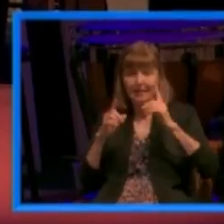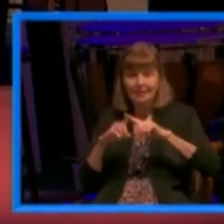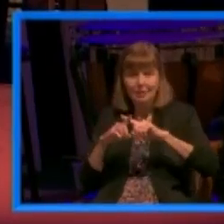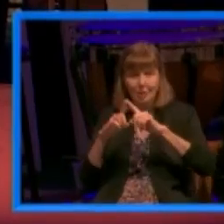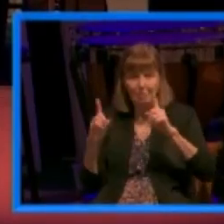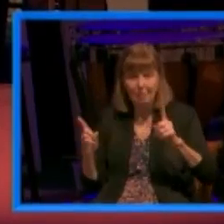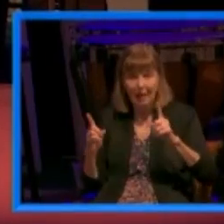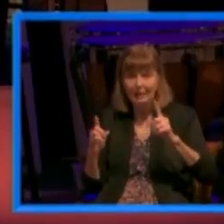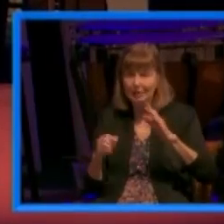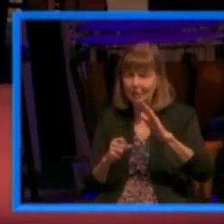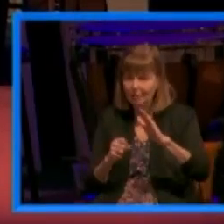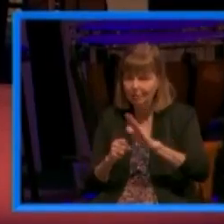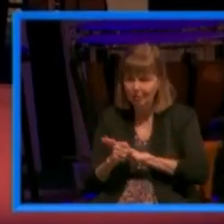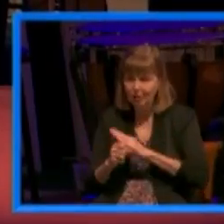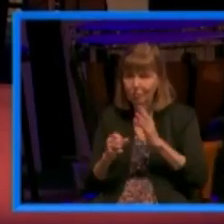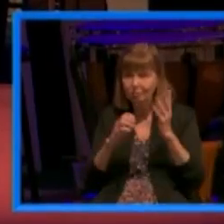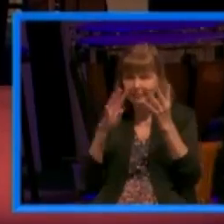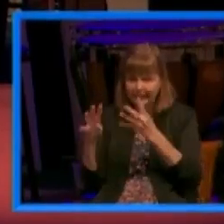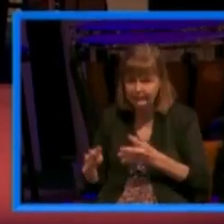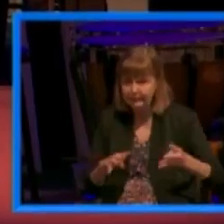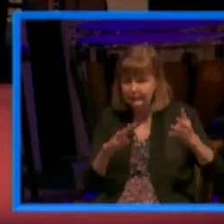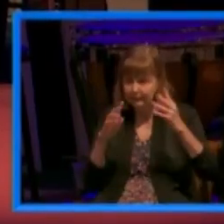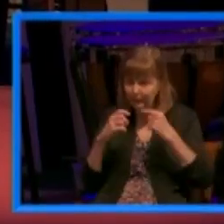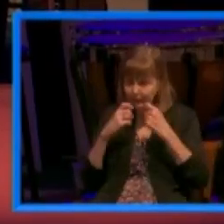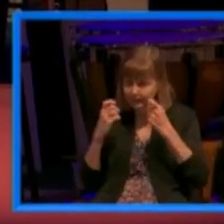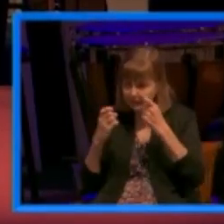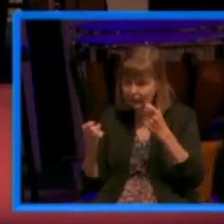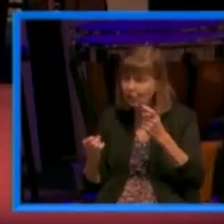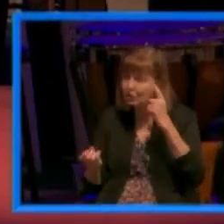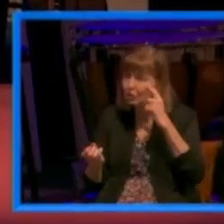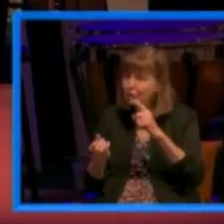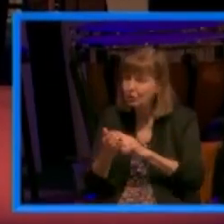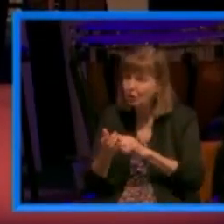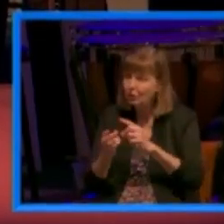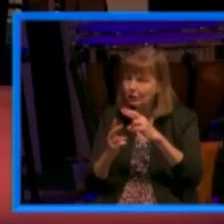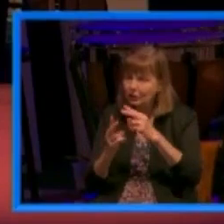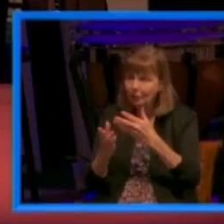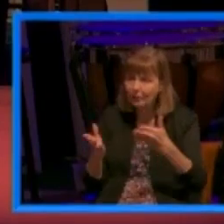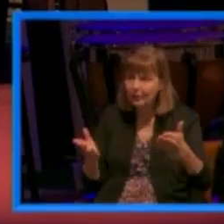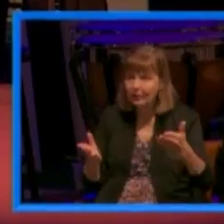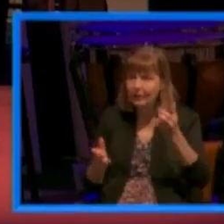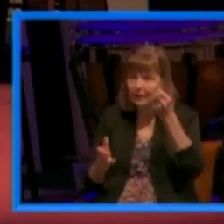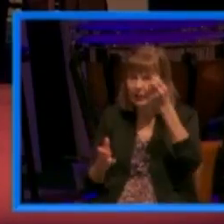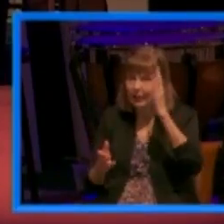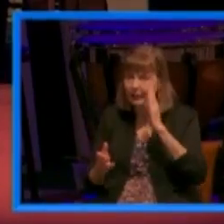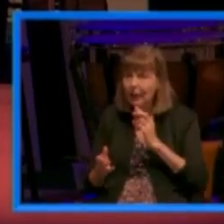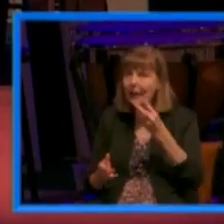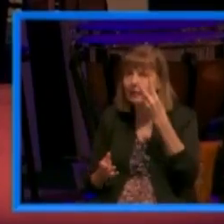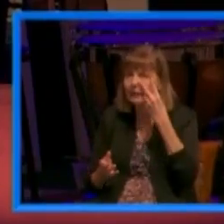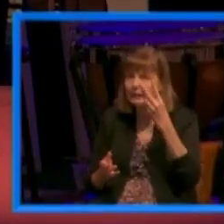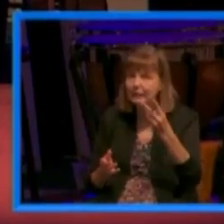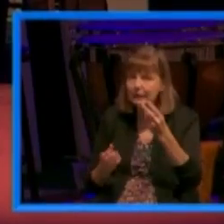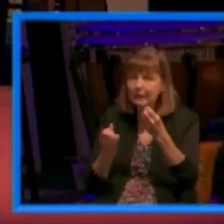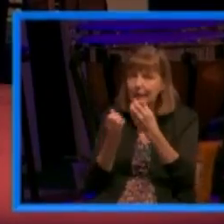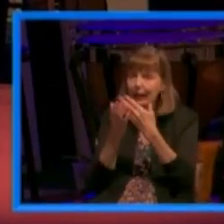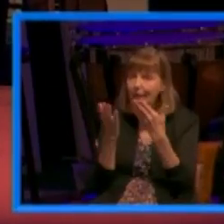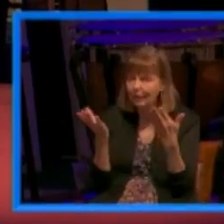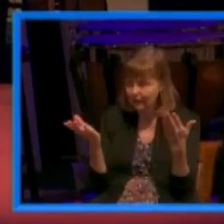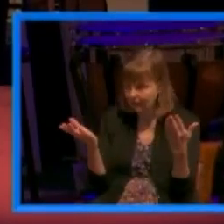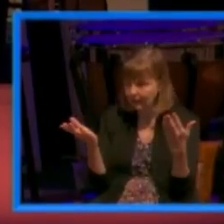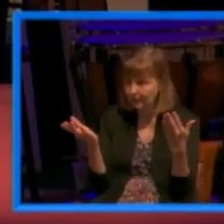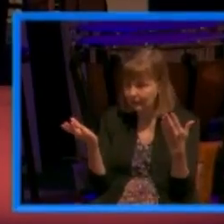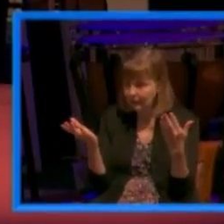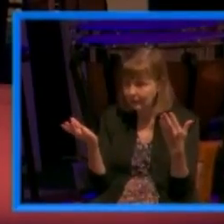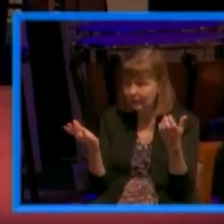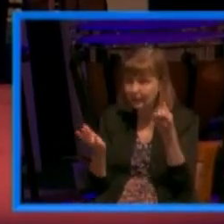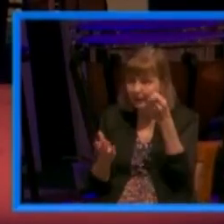cycle of sin, I want you to see just a couple of things. The first thing I want you to see is this. God sees everything.